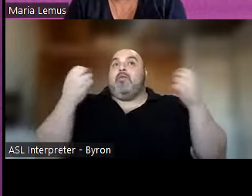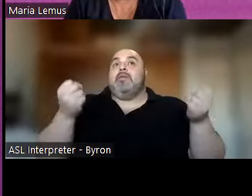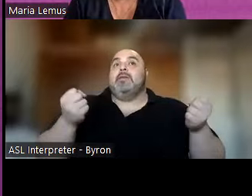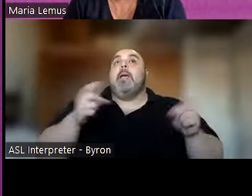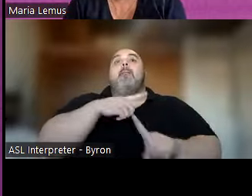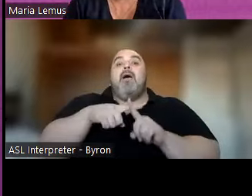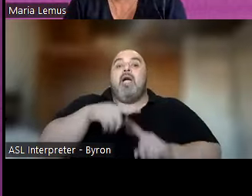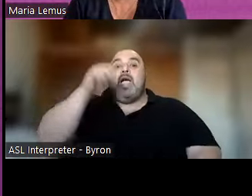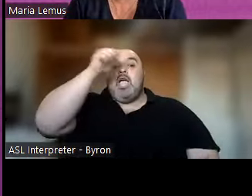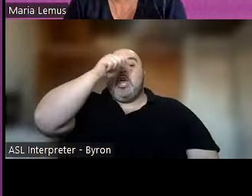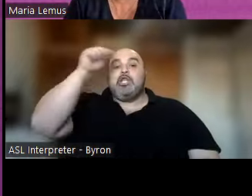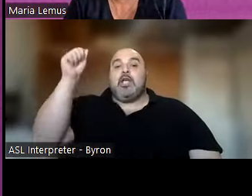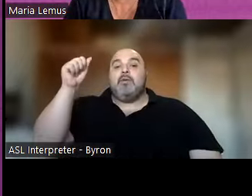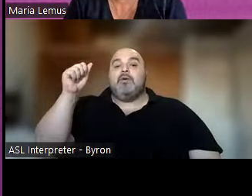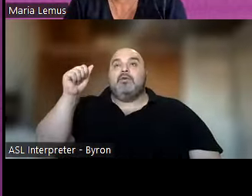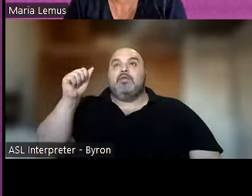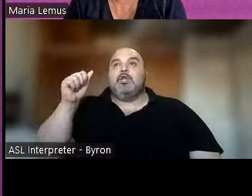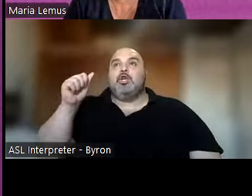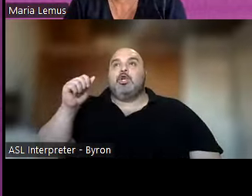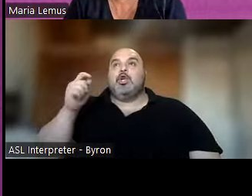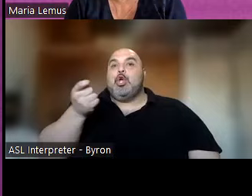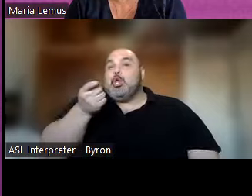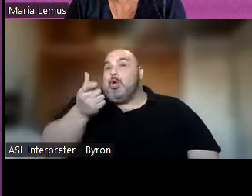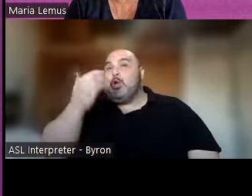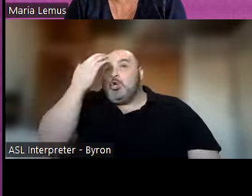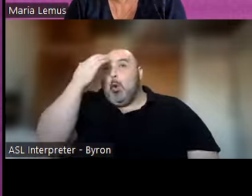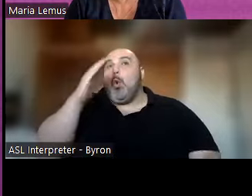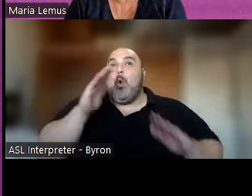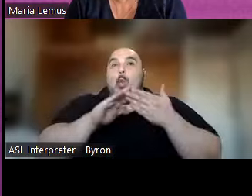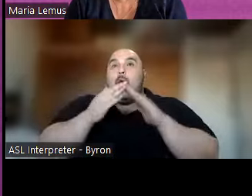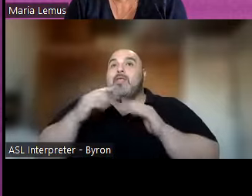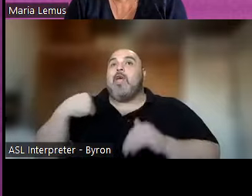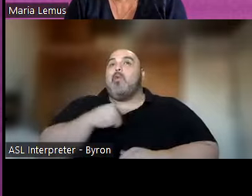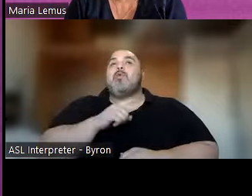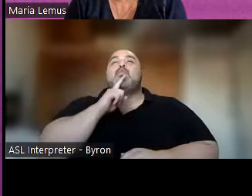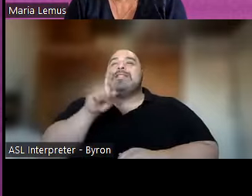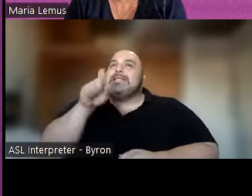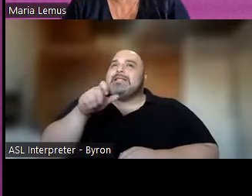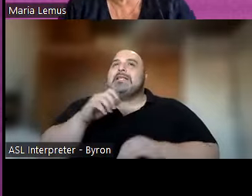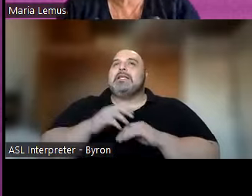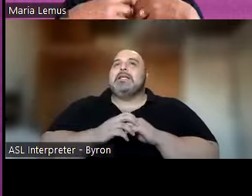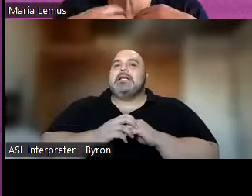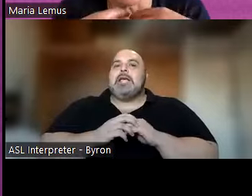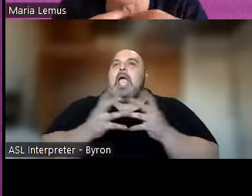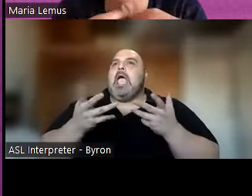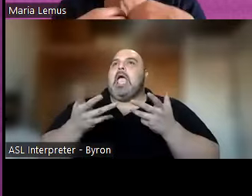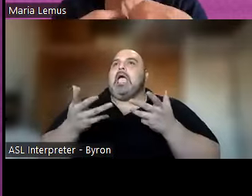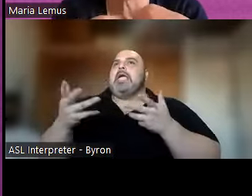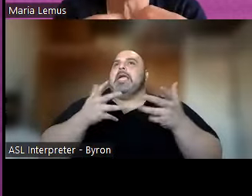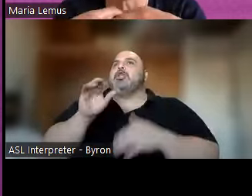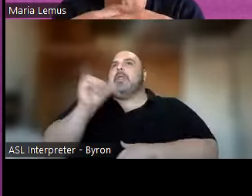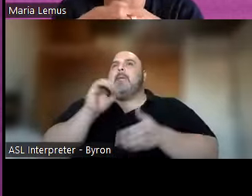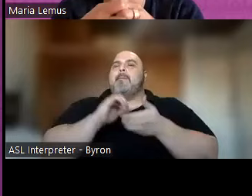realm, there's so little known in our communities that we really need to engage us as